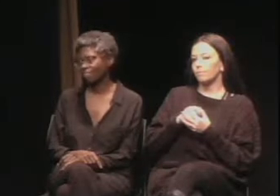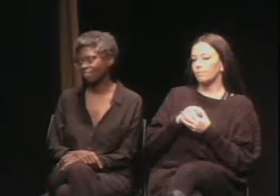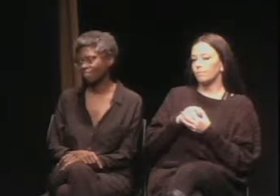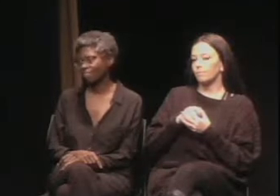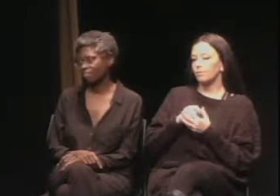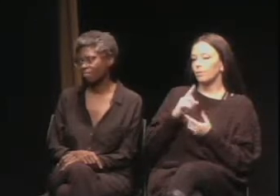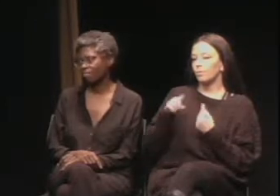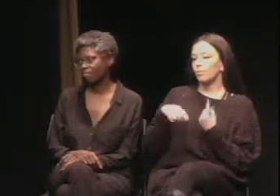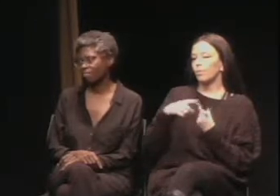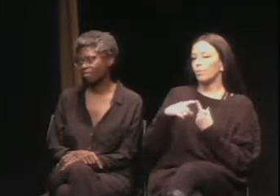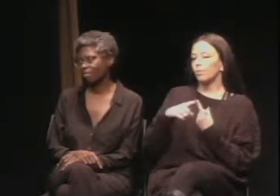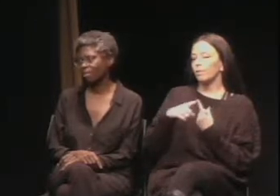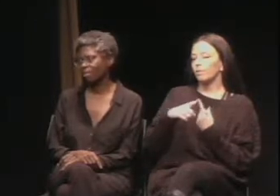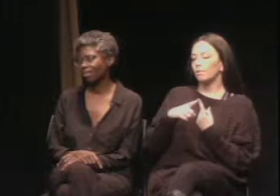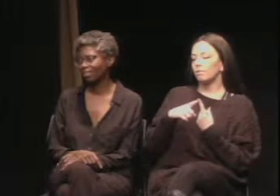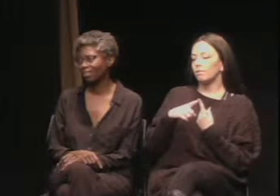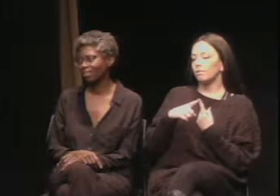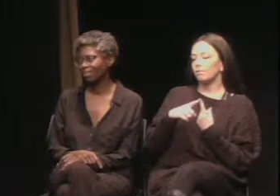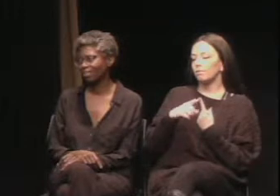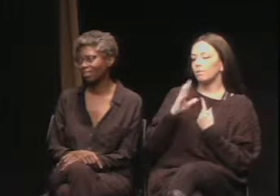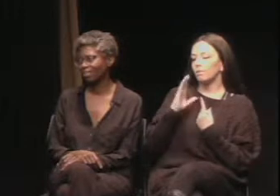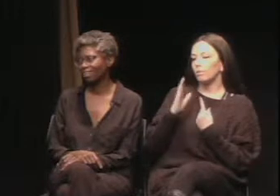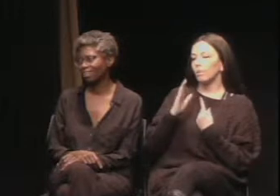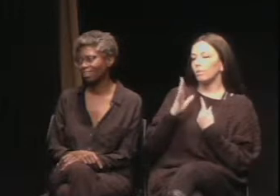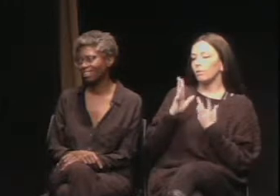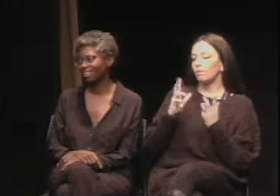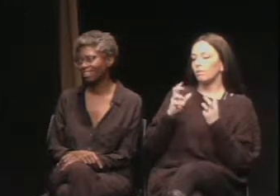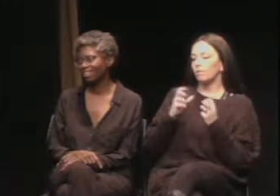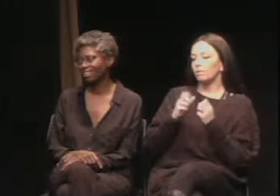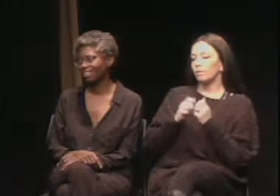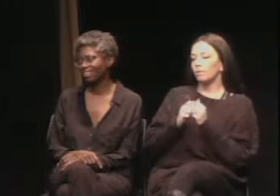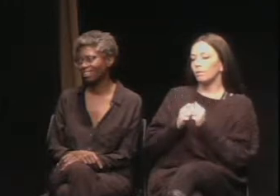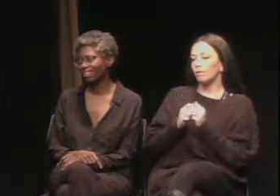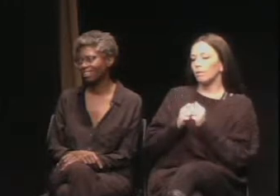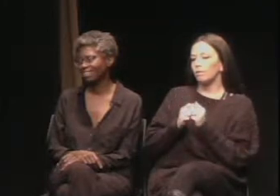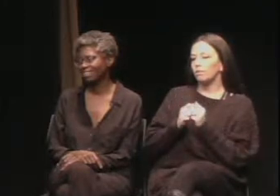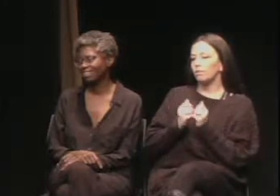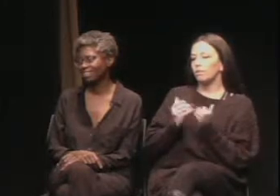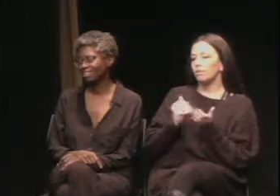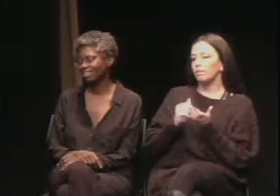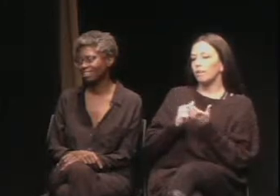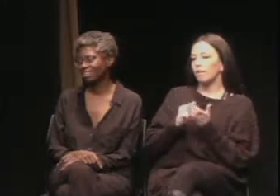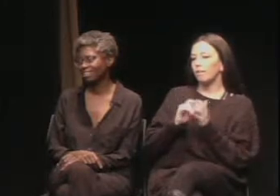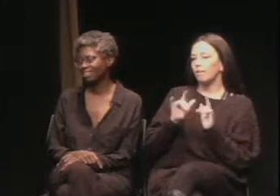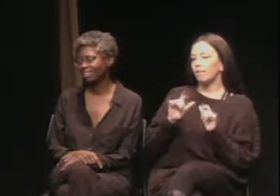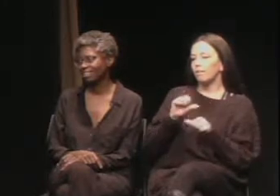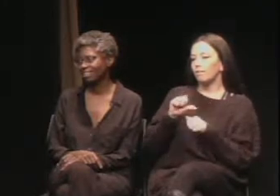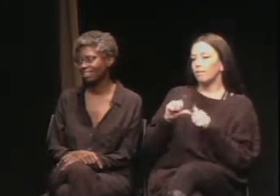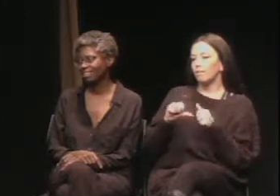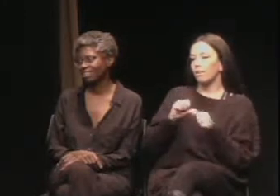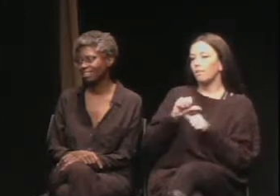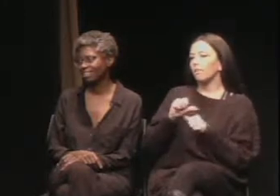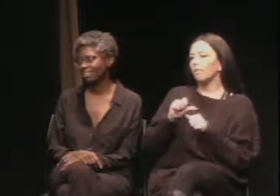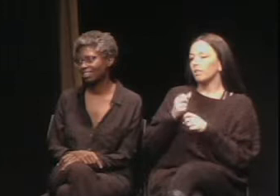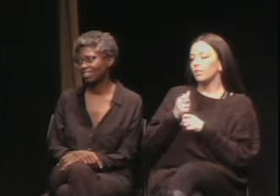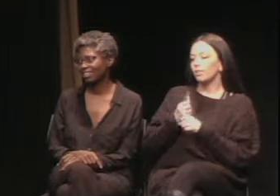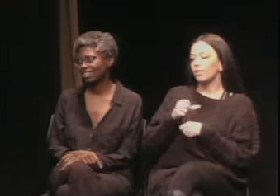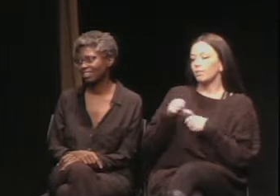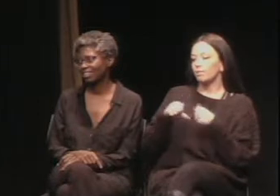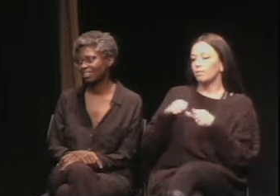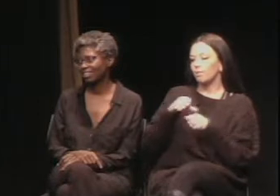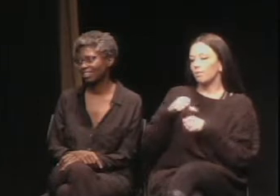when are we going to come together again and love each other and trust each